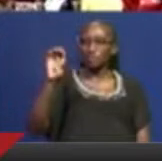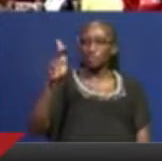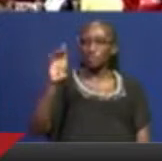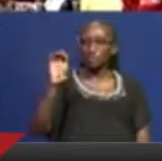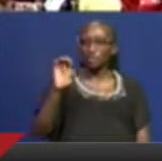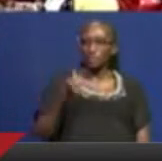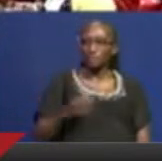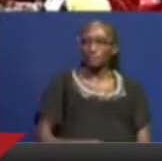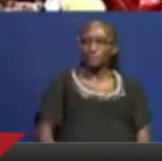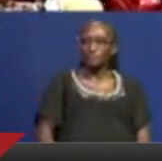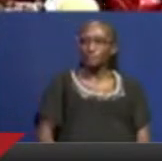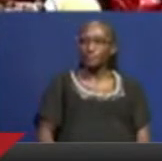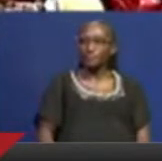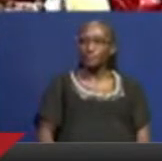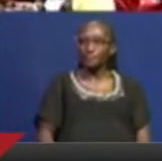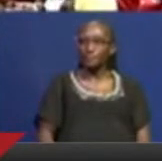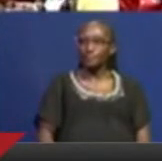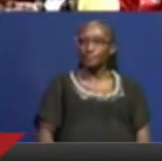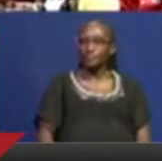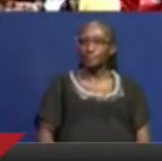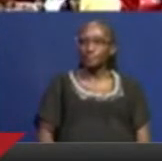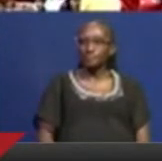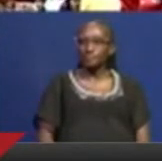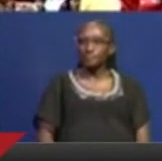Bonchari, Charles Onchoke.